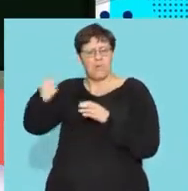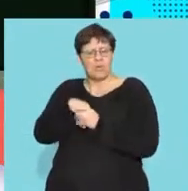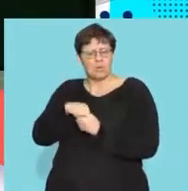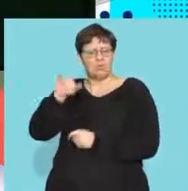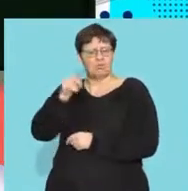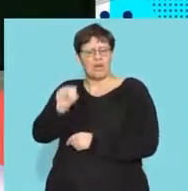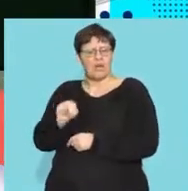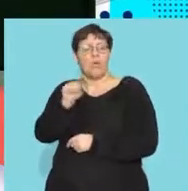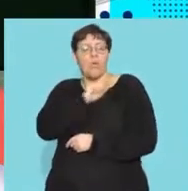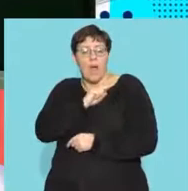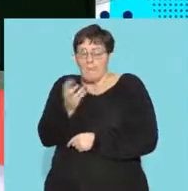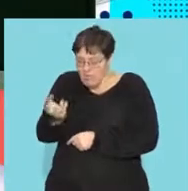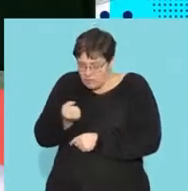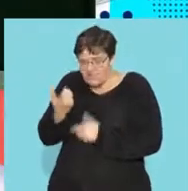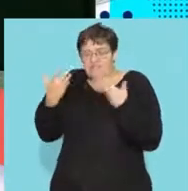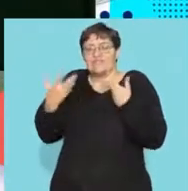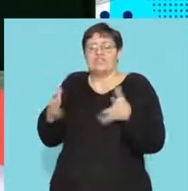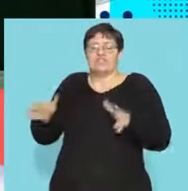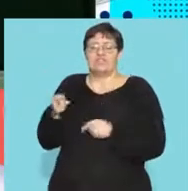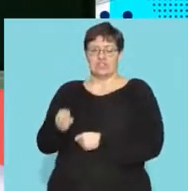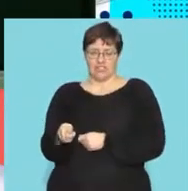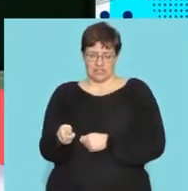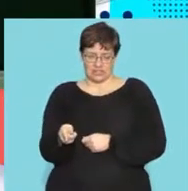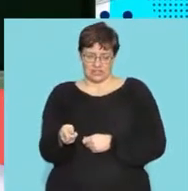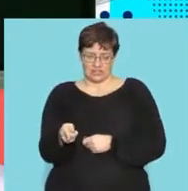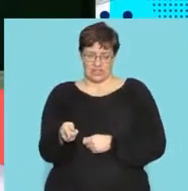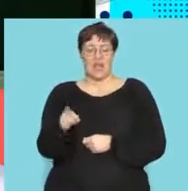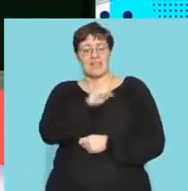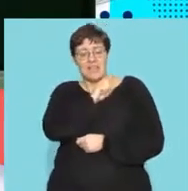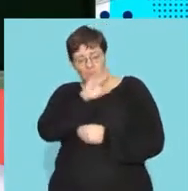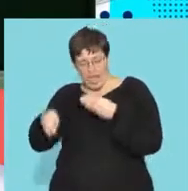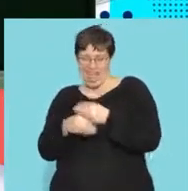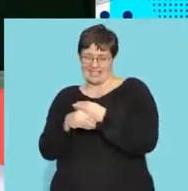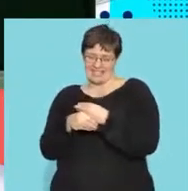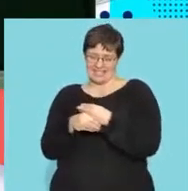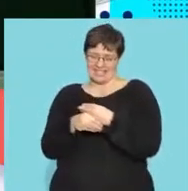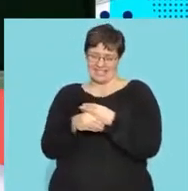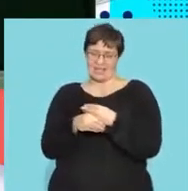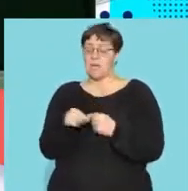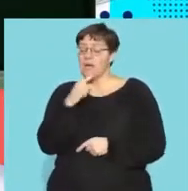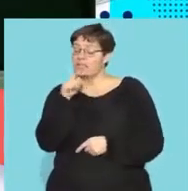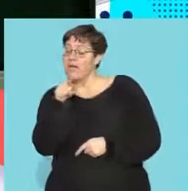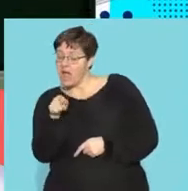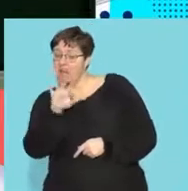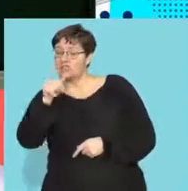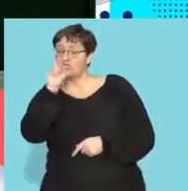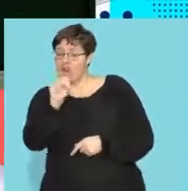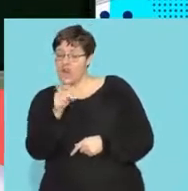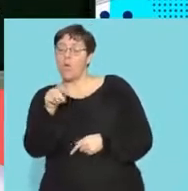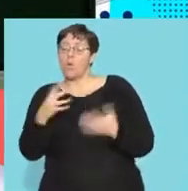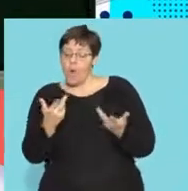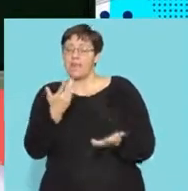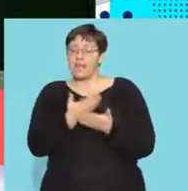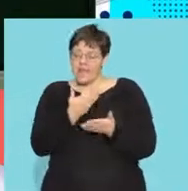January? Because I've received the rental including January, and that's the challenge. I need to determine the January rental